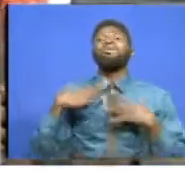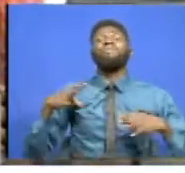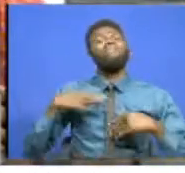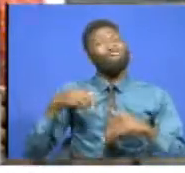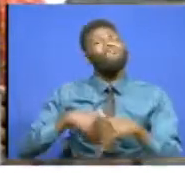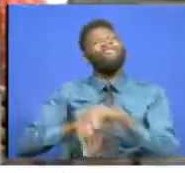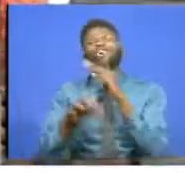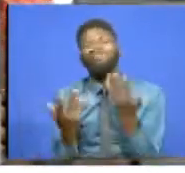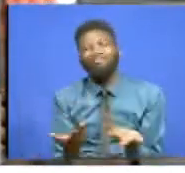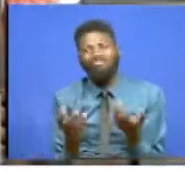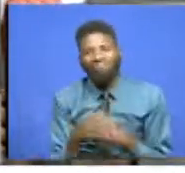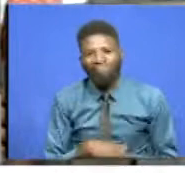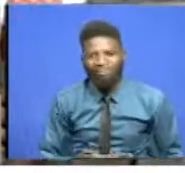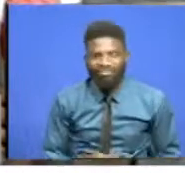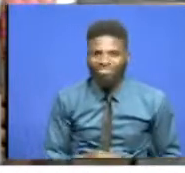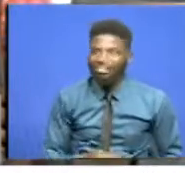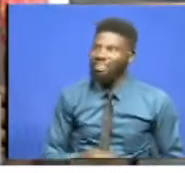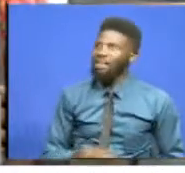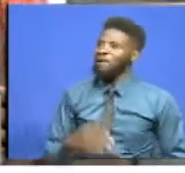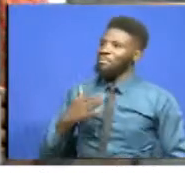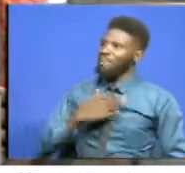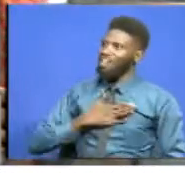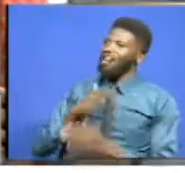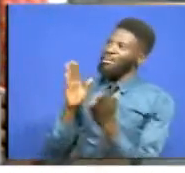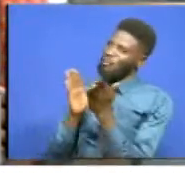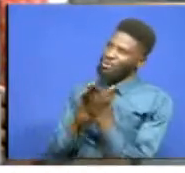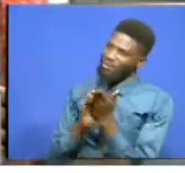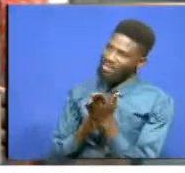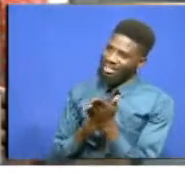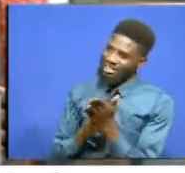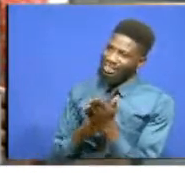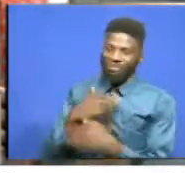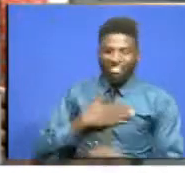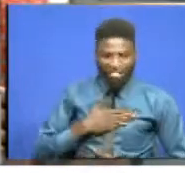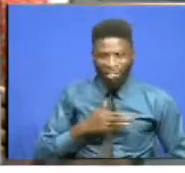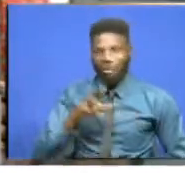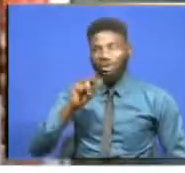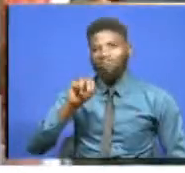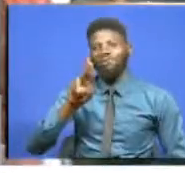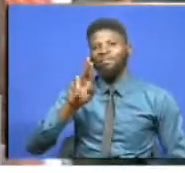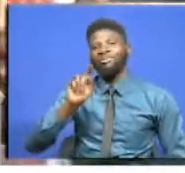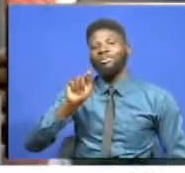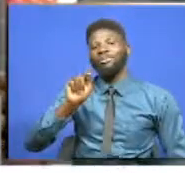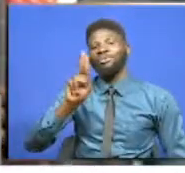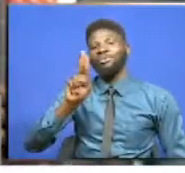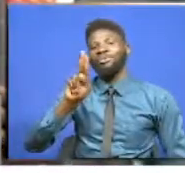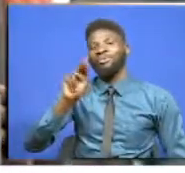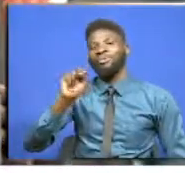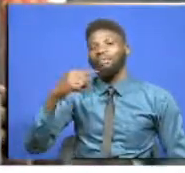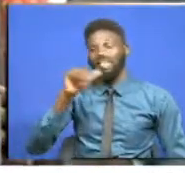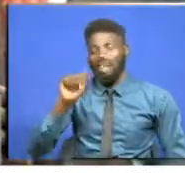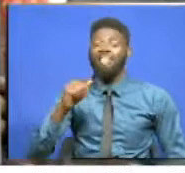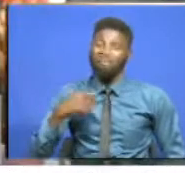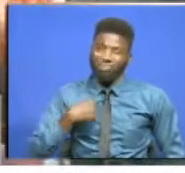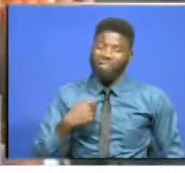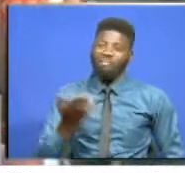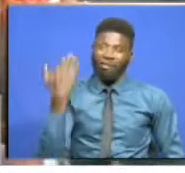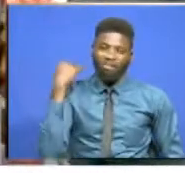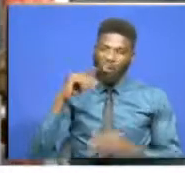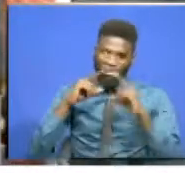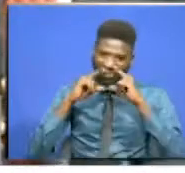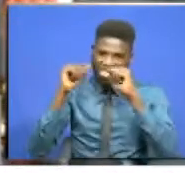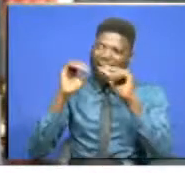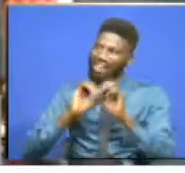Your comment. It's not possible. My comment, Mutunga, I think I did say clearly that where